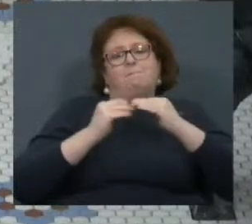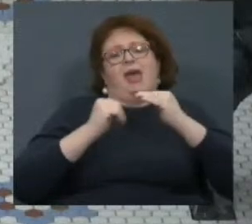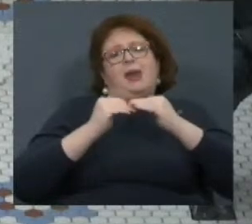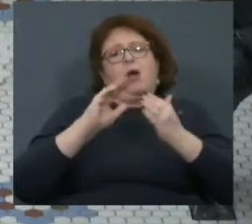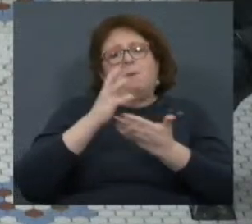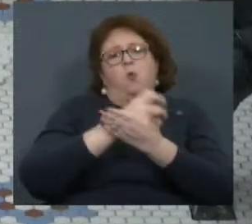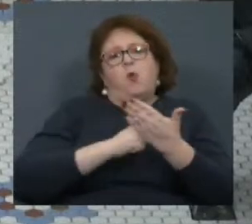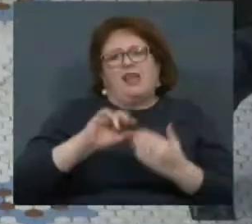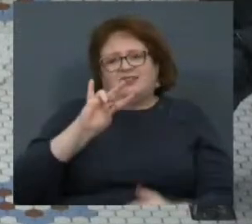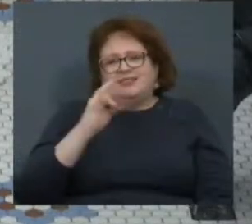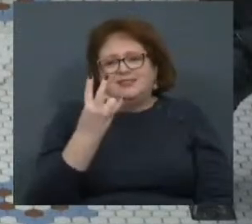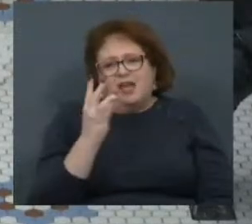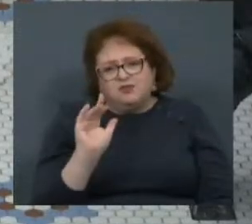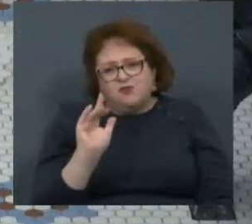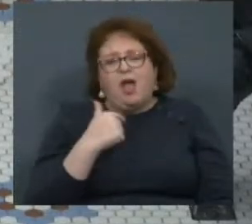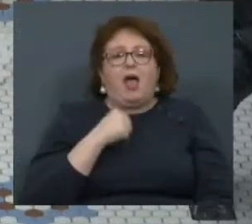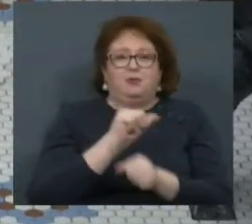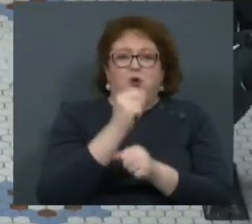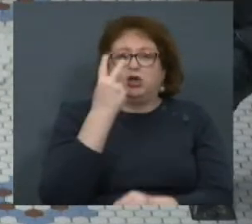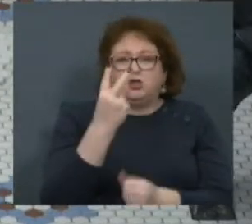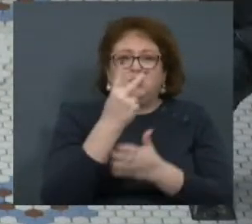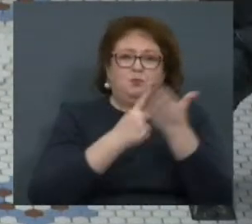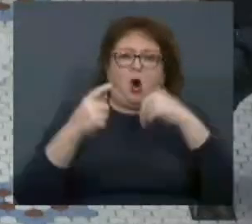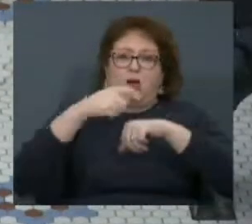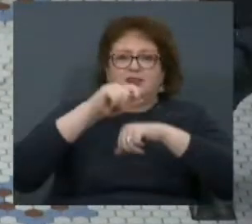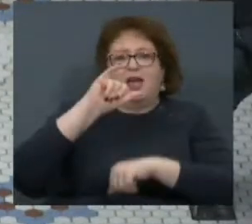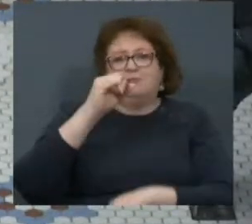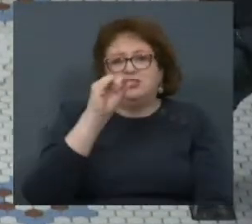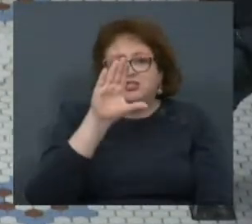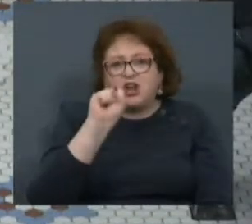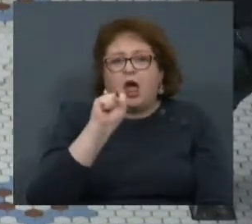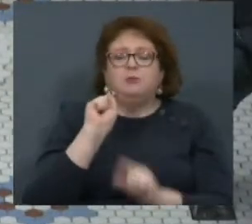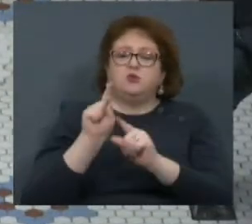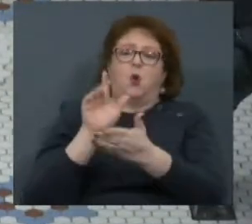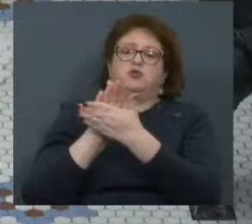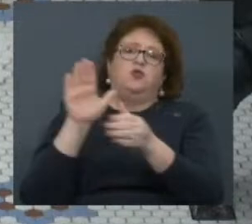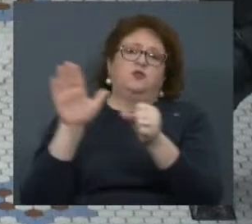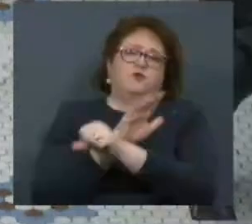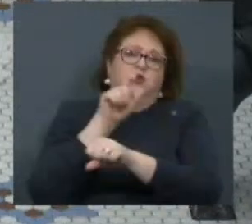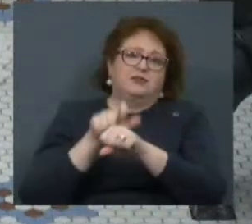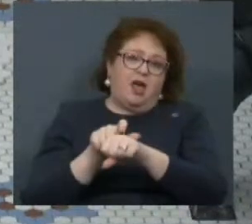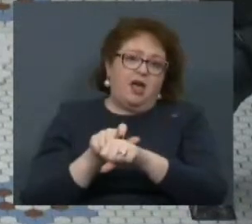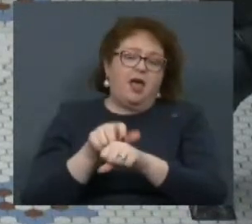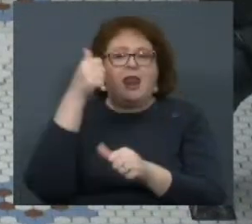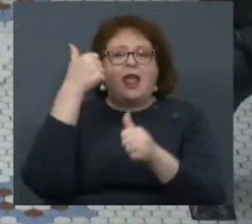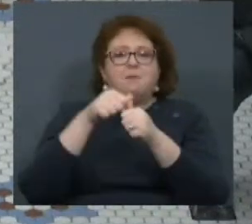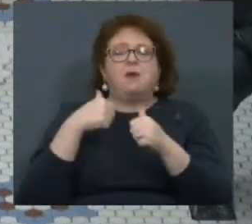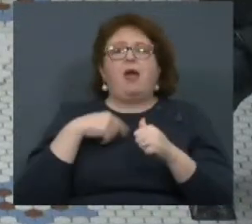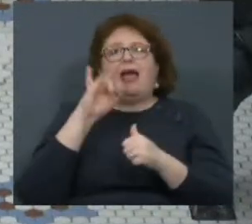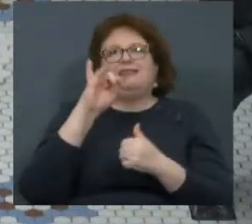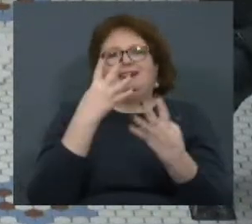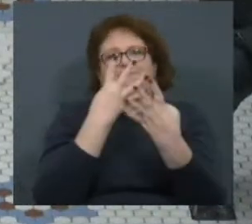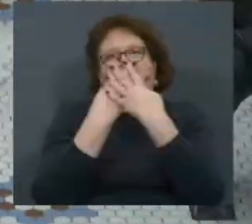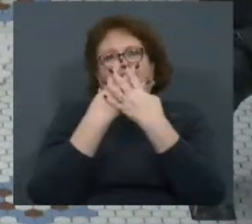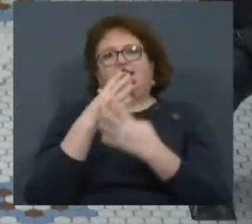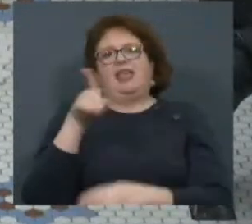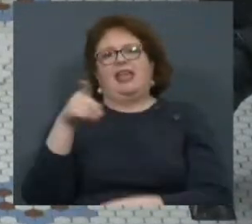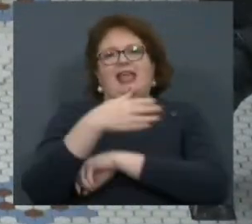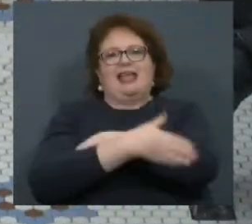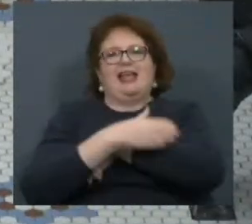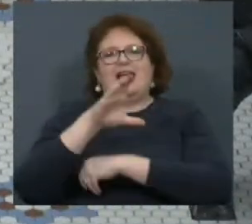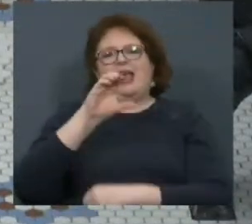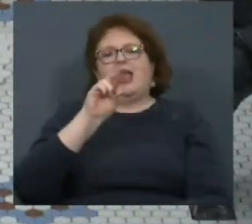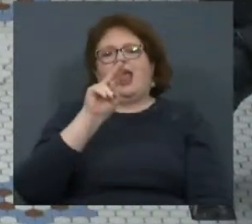2 part-time jobs and going to school full-time, right? I ended up doing 18 days in county for a failure to confine an